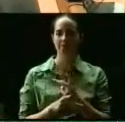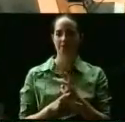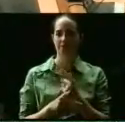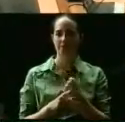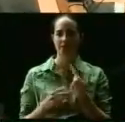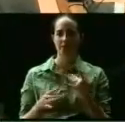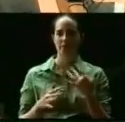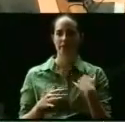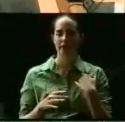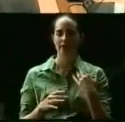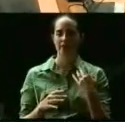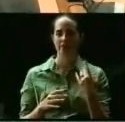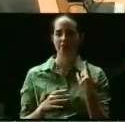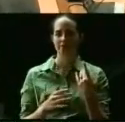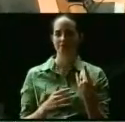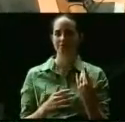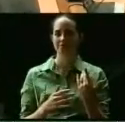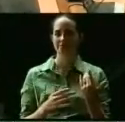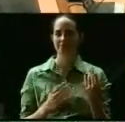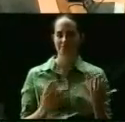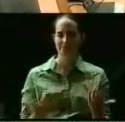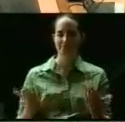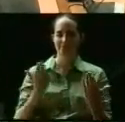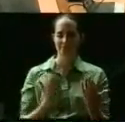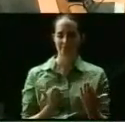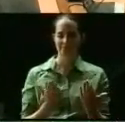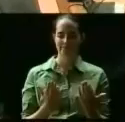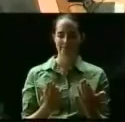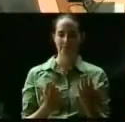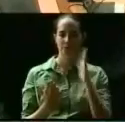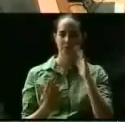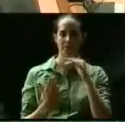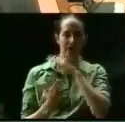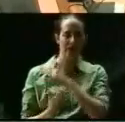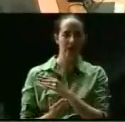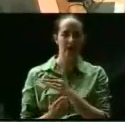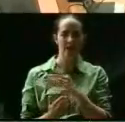those documents. And I'm just waiting to see if people will lie, falsify, or